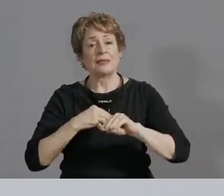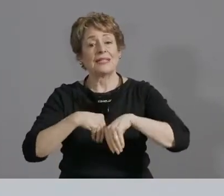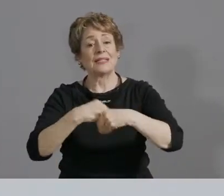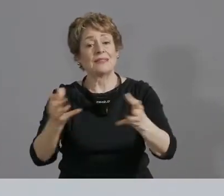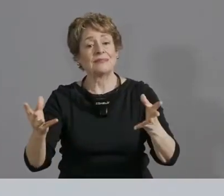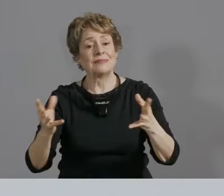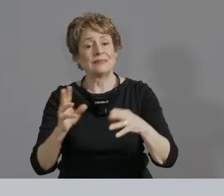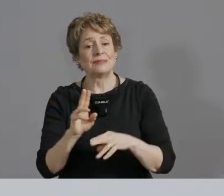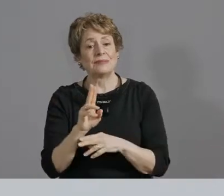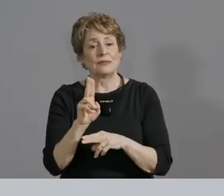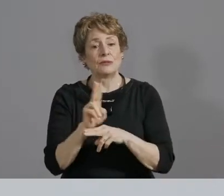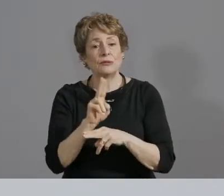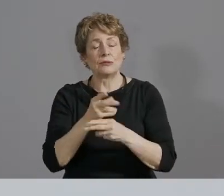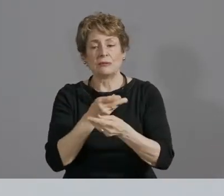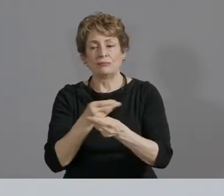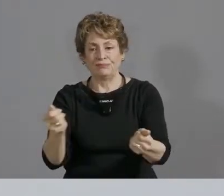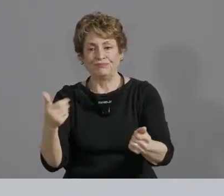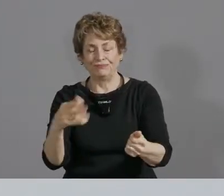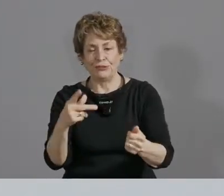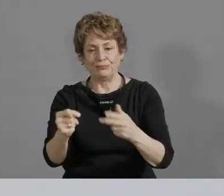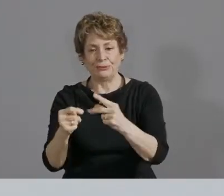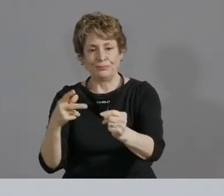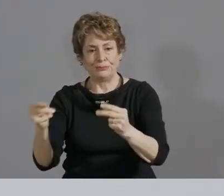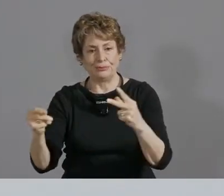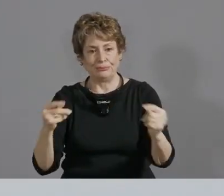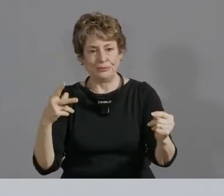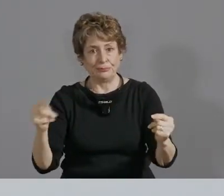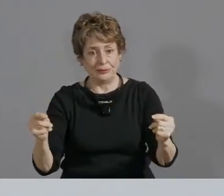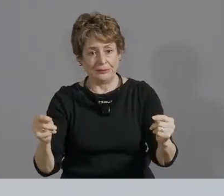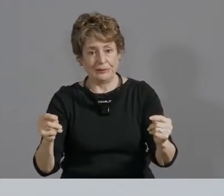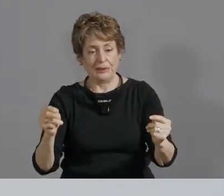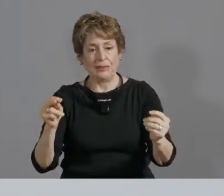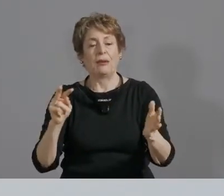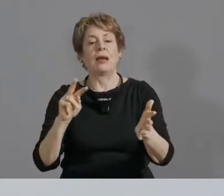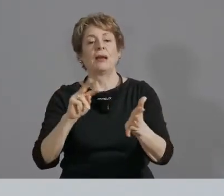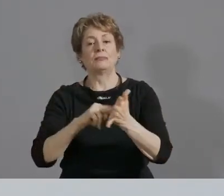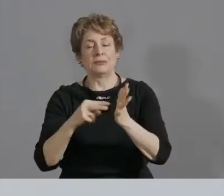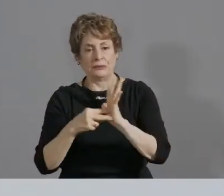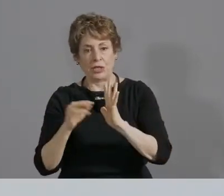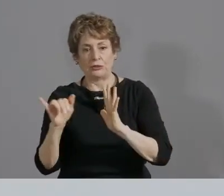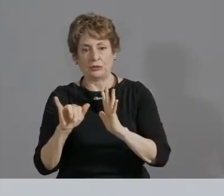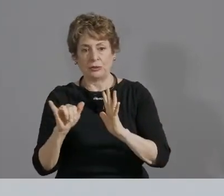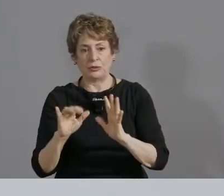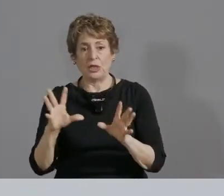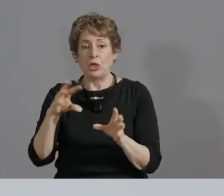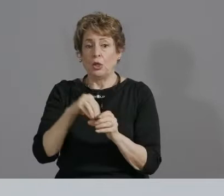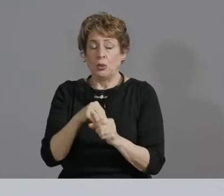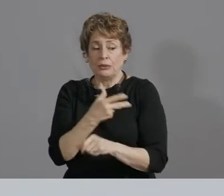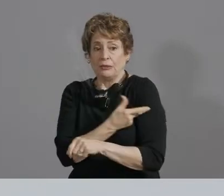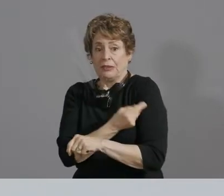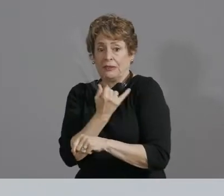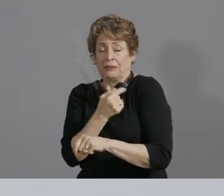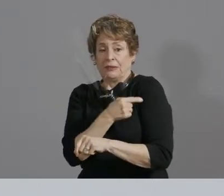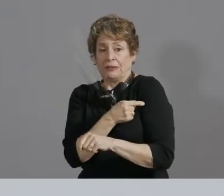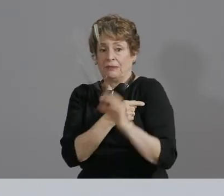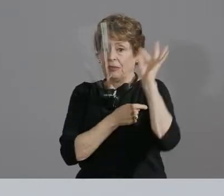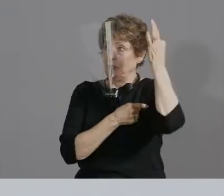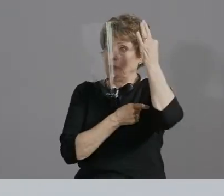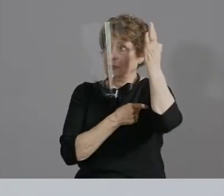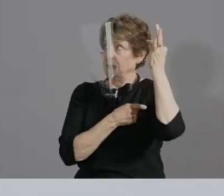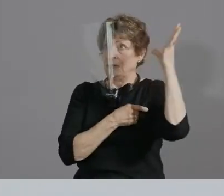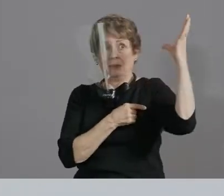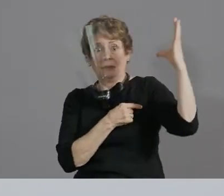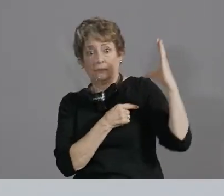through vaccine that was allocated to them, but it will also include vaccine if they've got federal partners that are